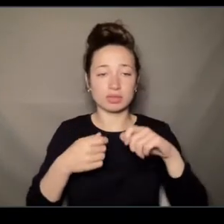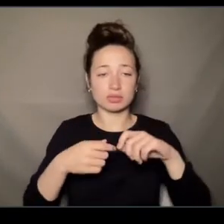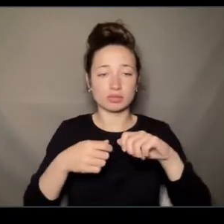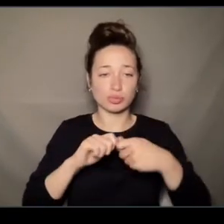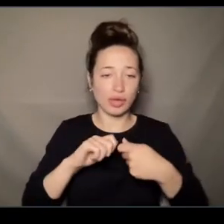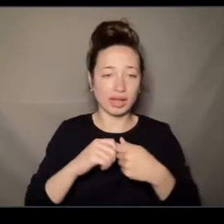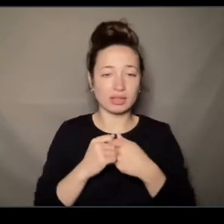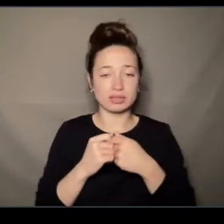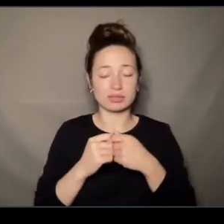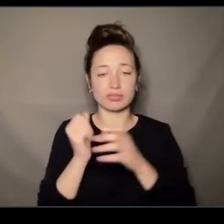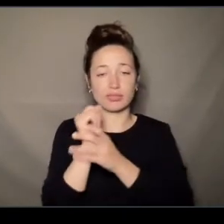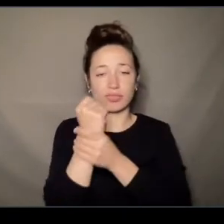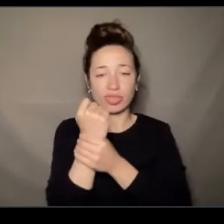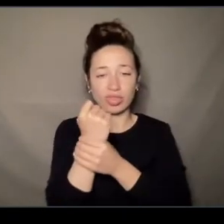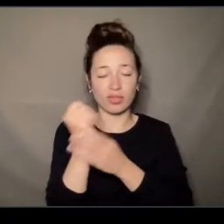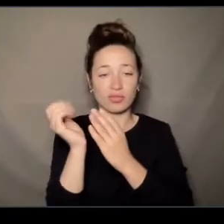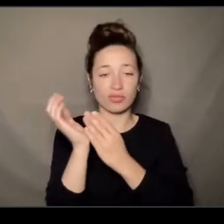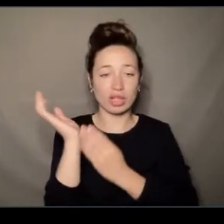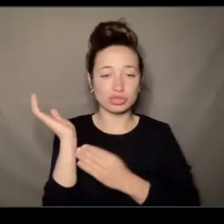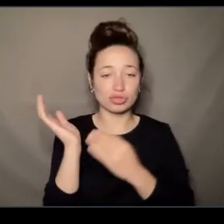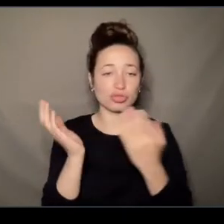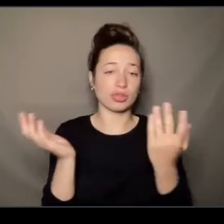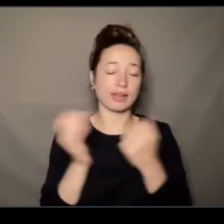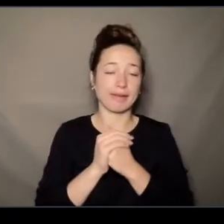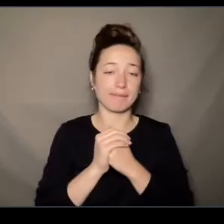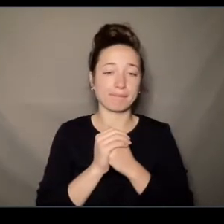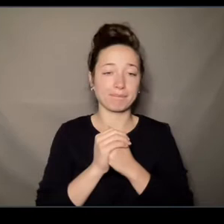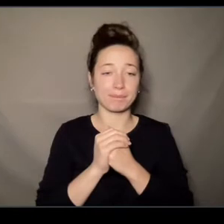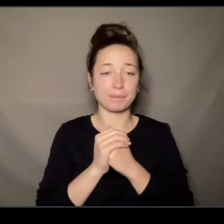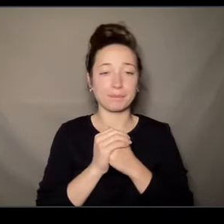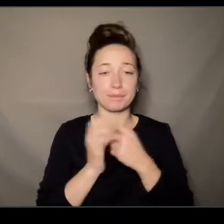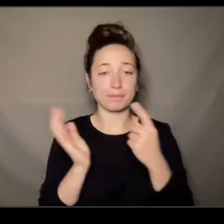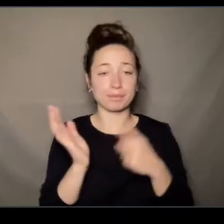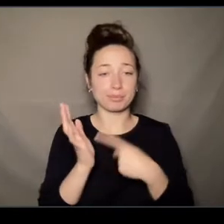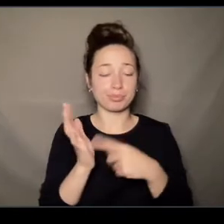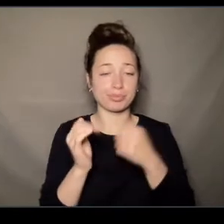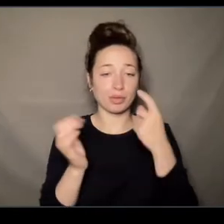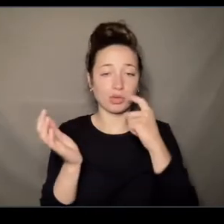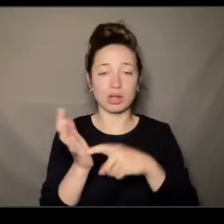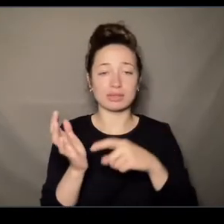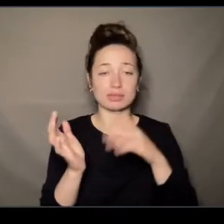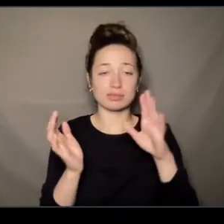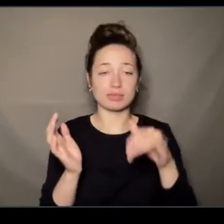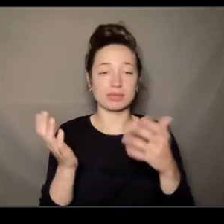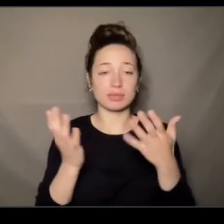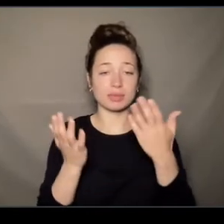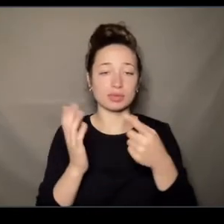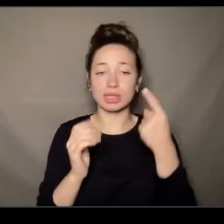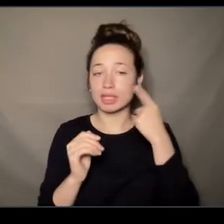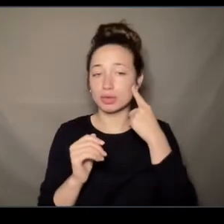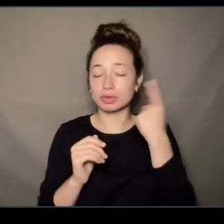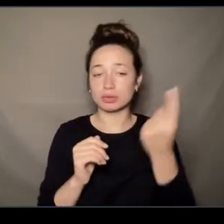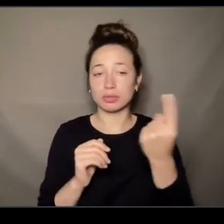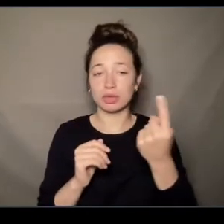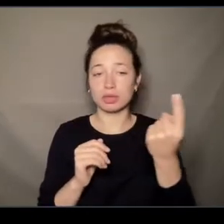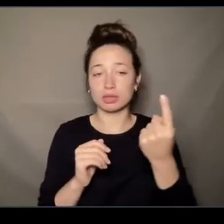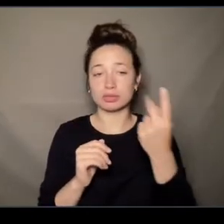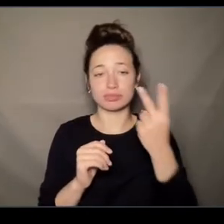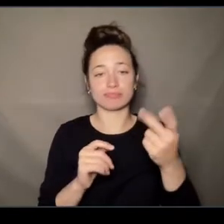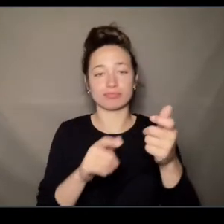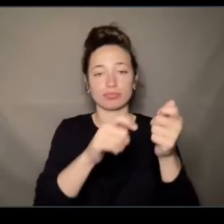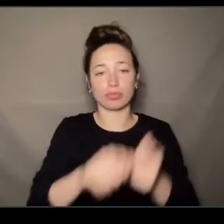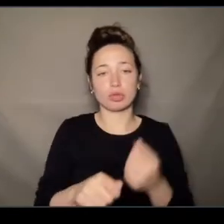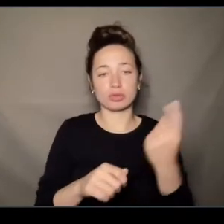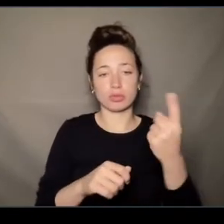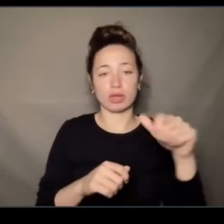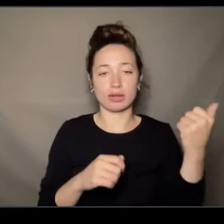a sprained, looks like a sprained wrist or a fracture. But quite often, it can be recognized by